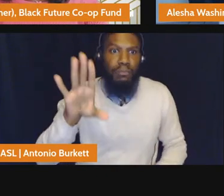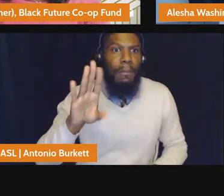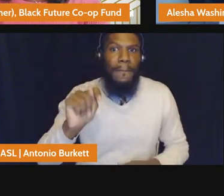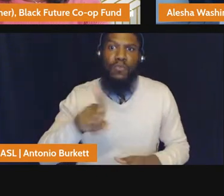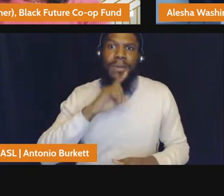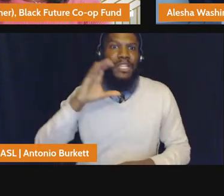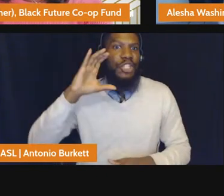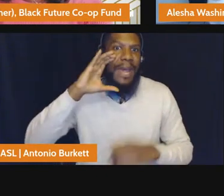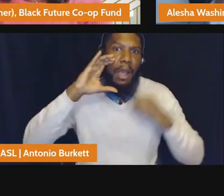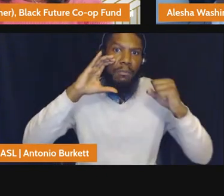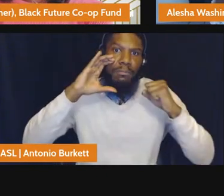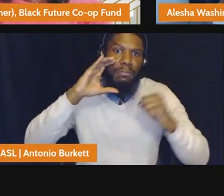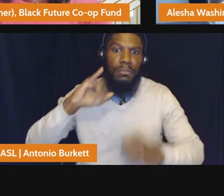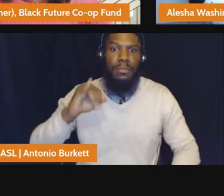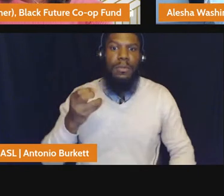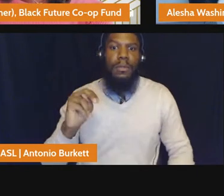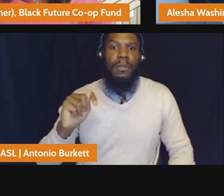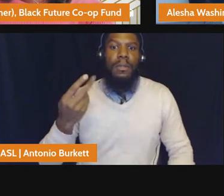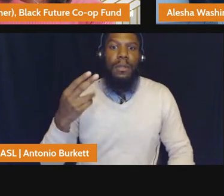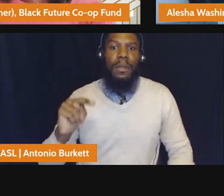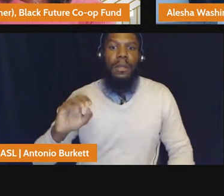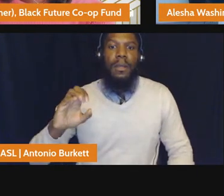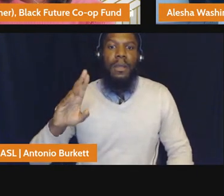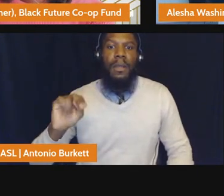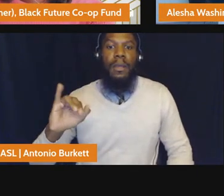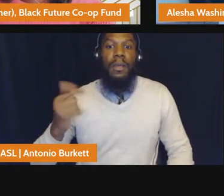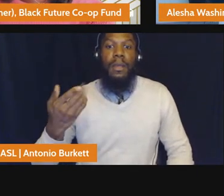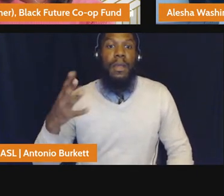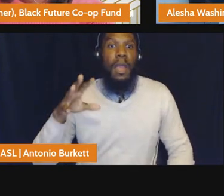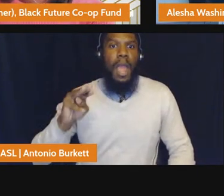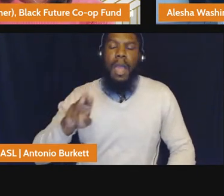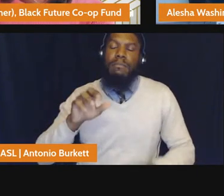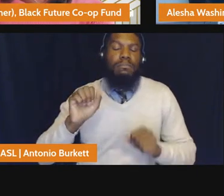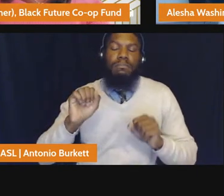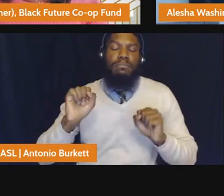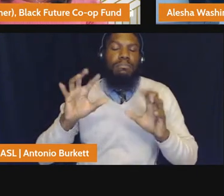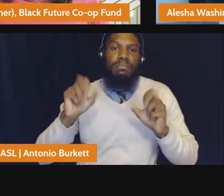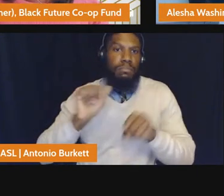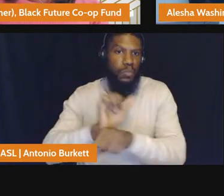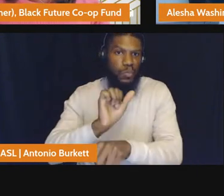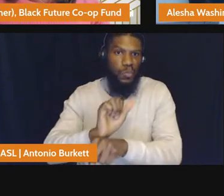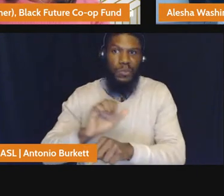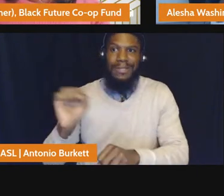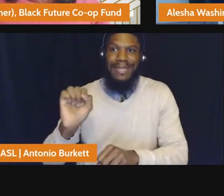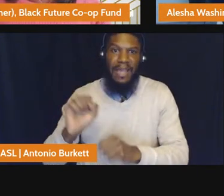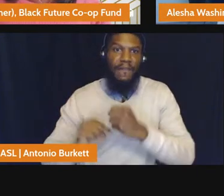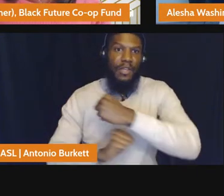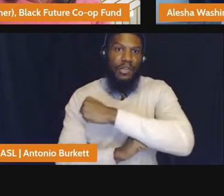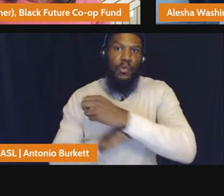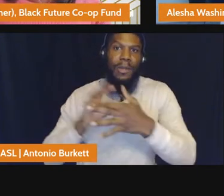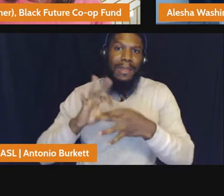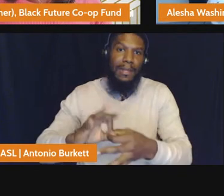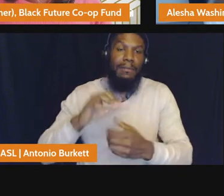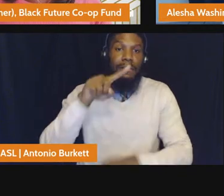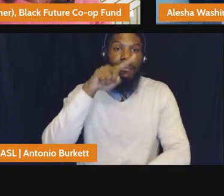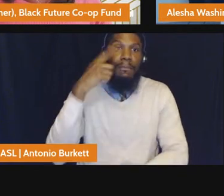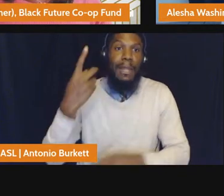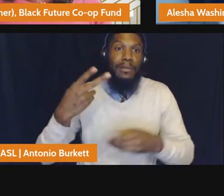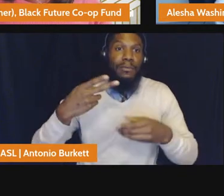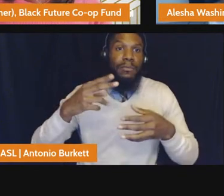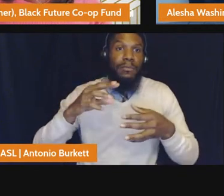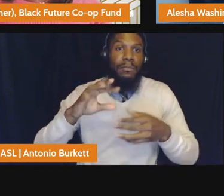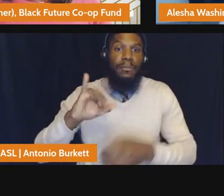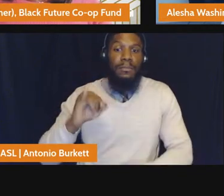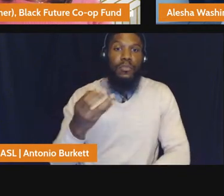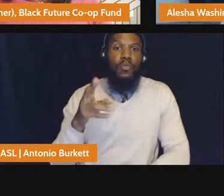Jonathan Cunningham, who has done incredible work with Seattle Foundation around incredible initiatives like the Black Joint Wellness Fund, recognizing